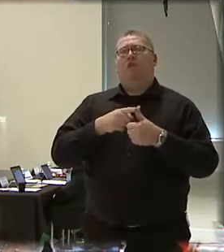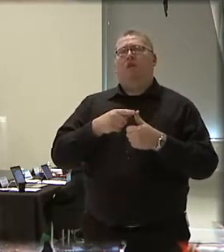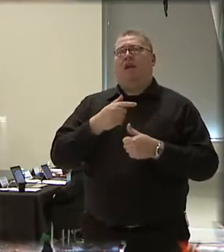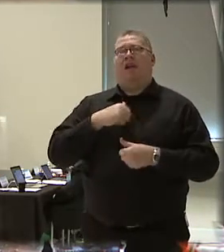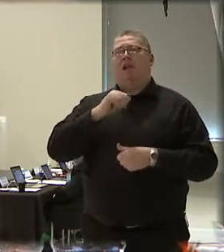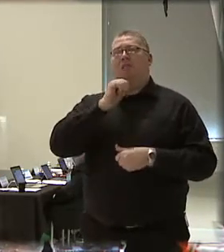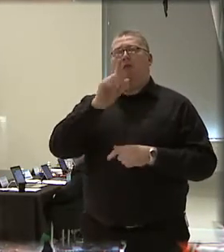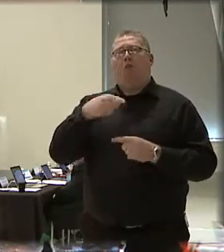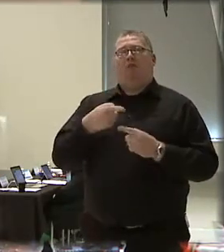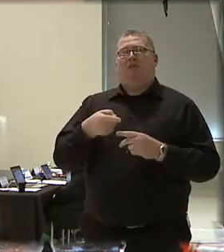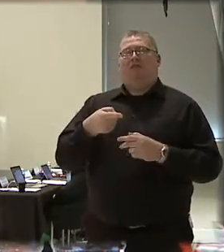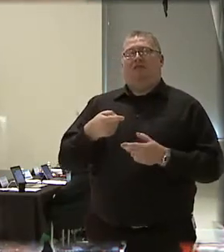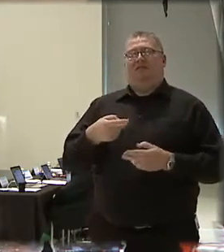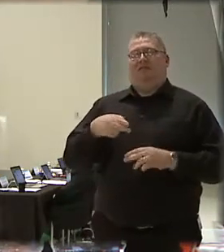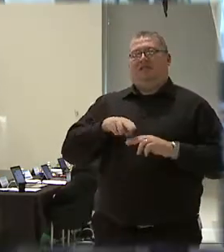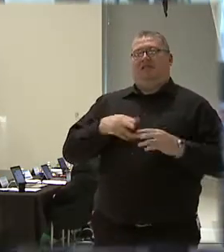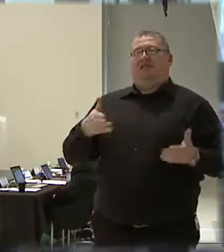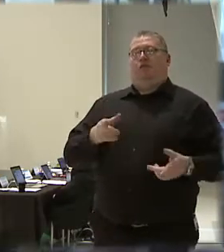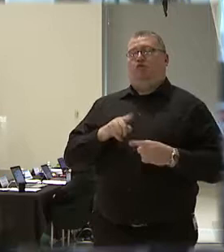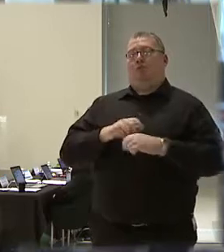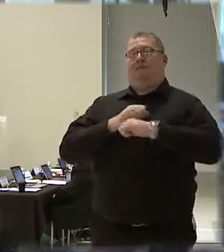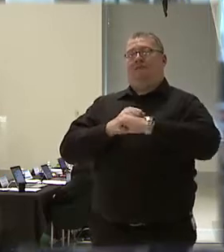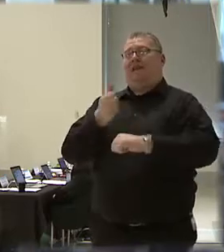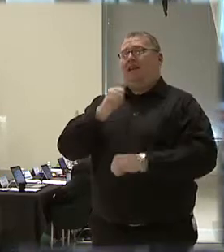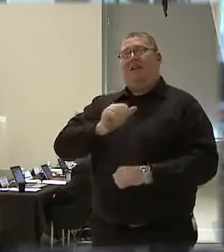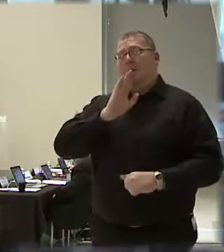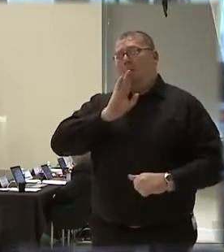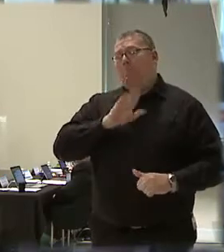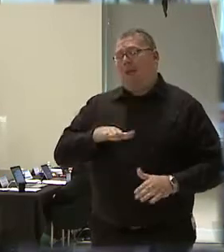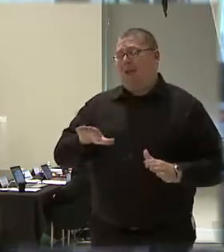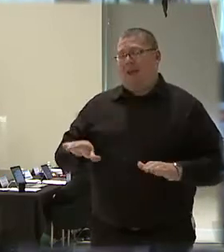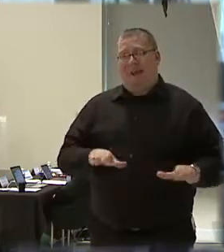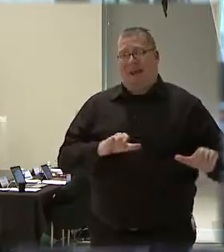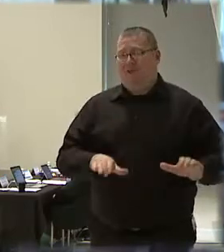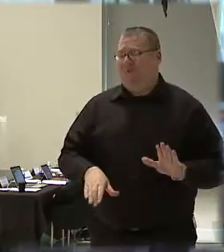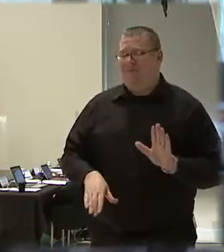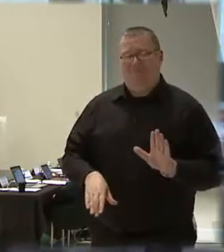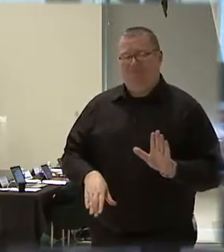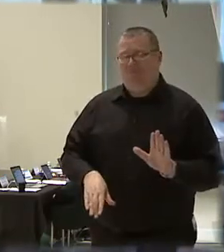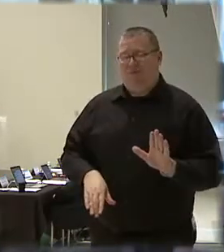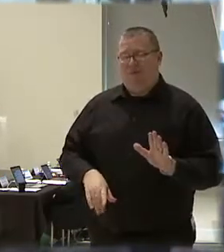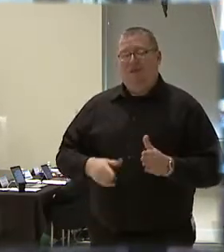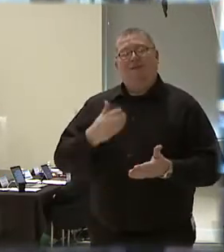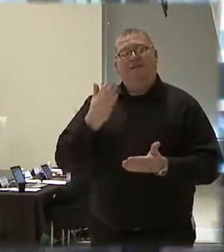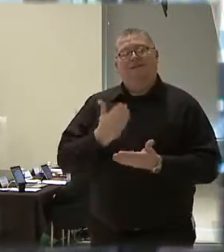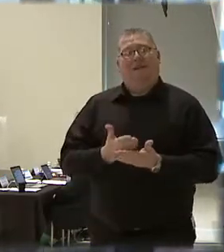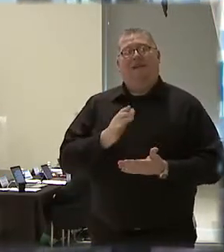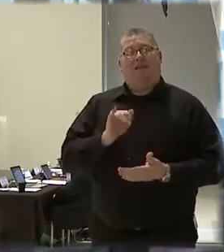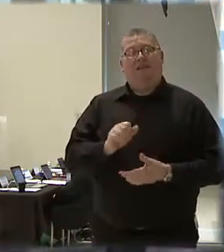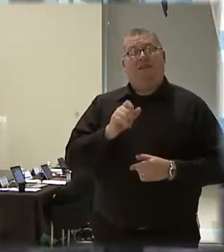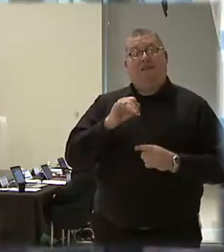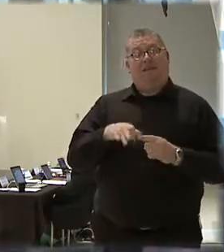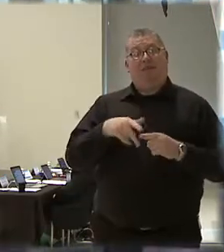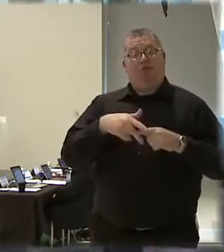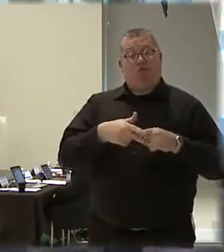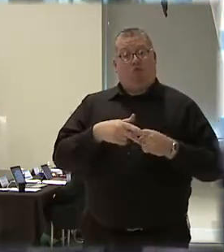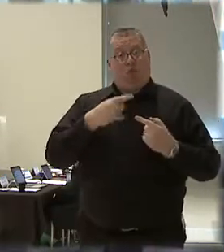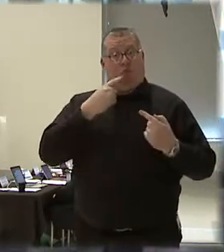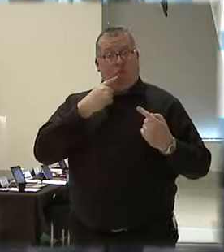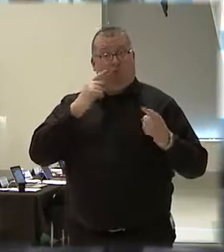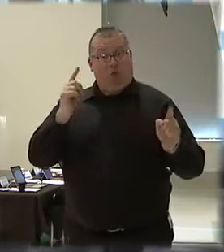up here and defend anybody's bad actions. You know, the fact of the matter is, if the tool works